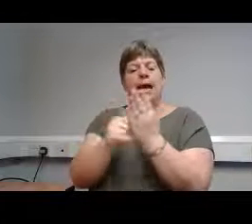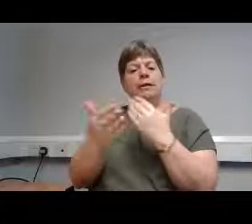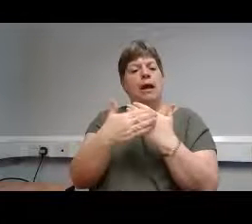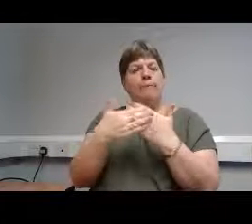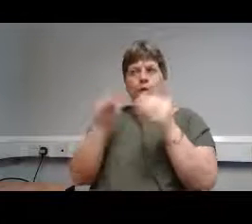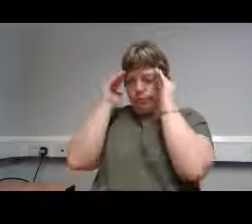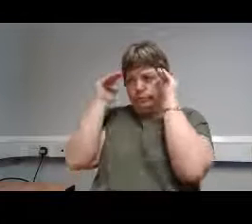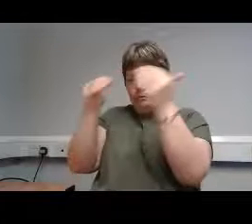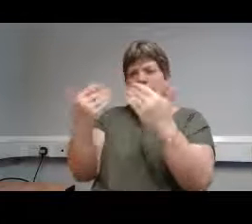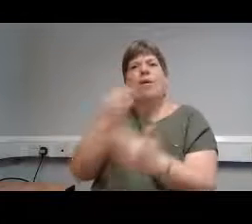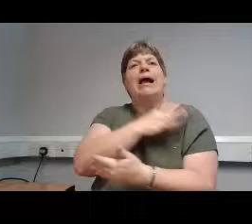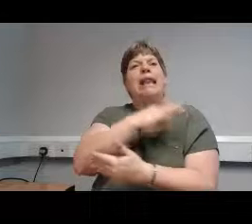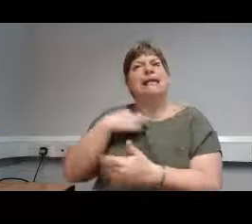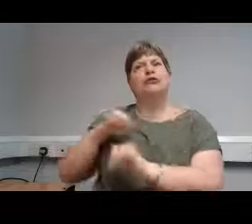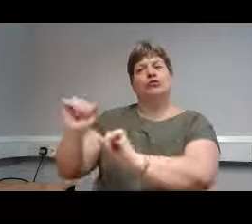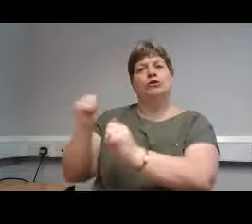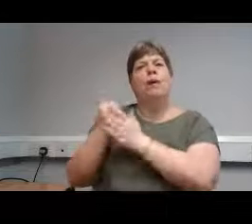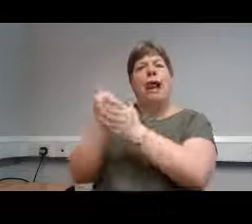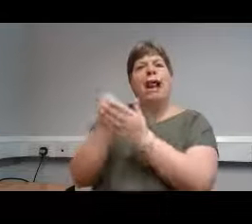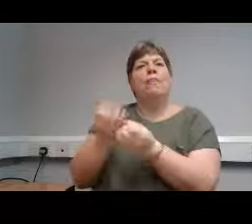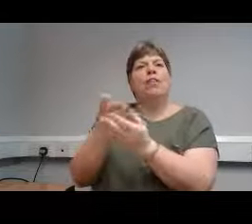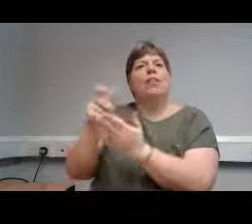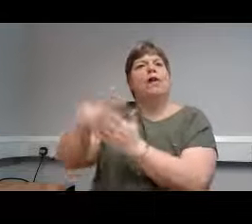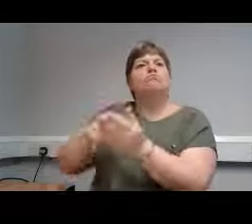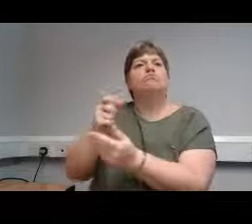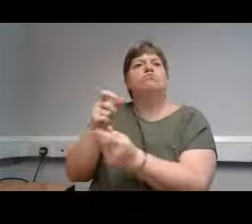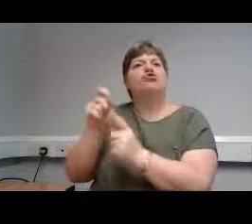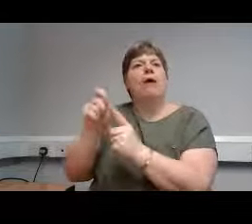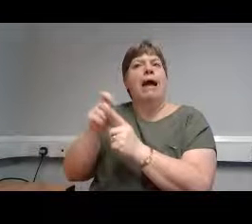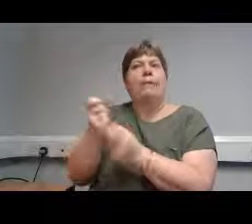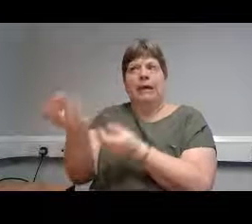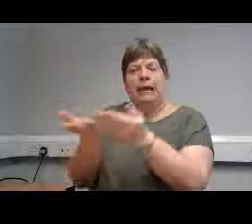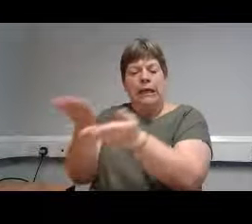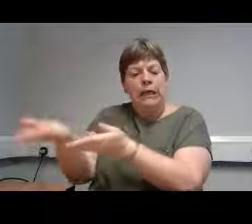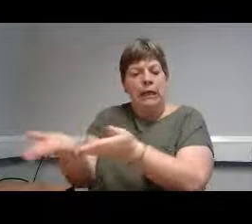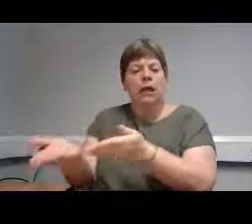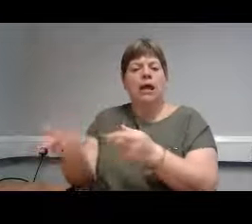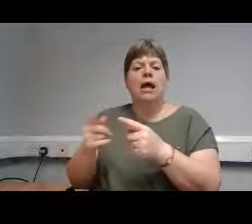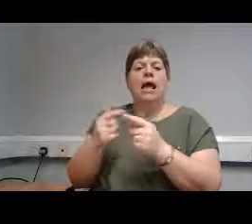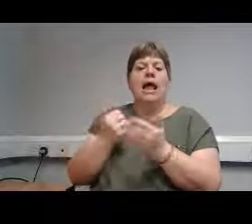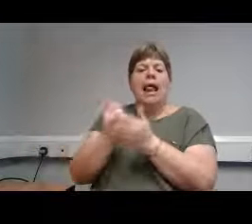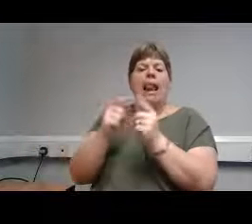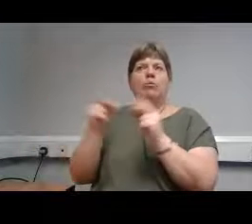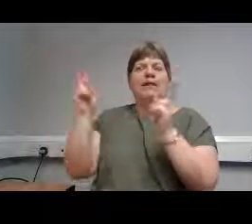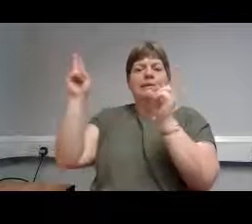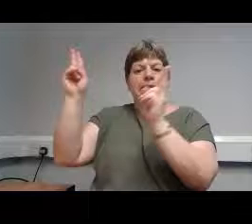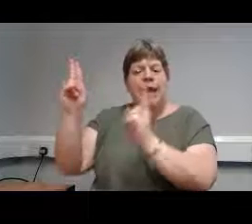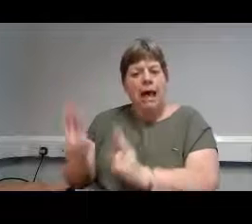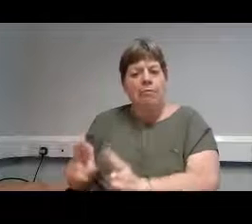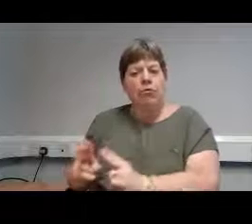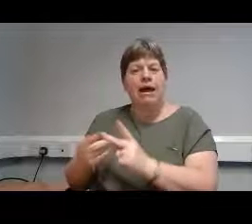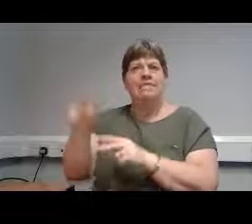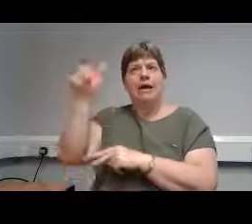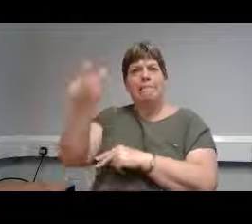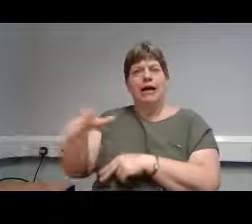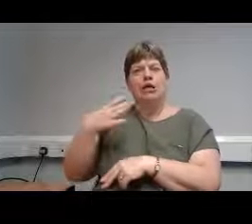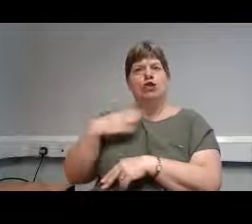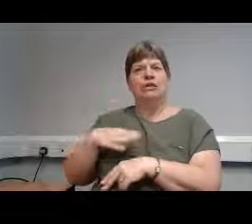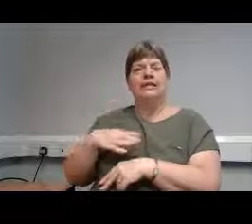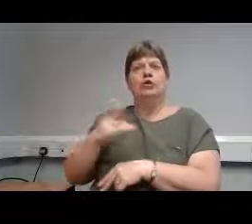clinician-facing resources to help with prescribing, to help with tapering. So if there are patients that need to taper